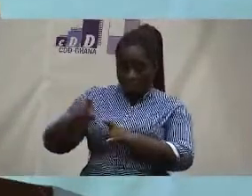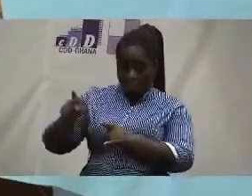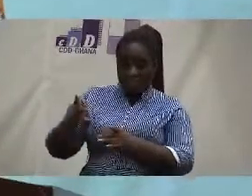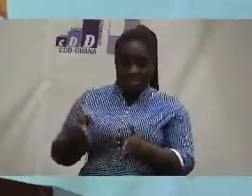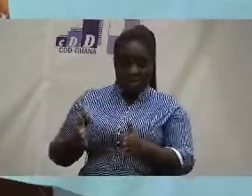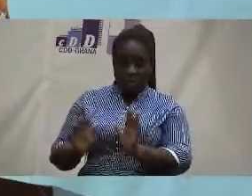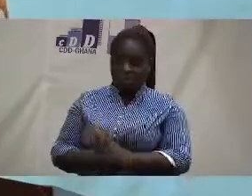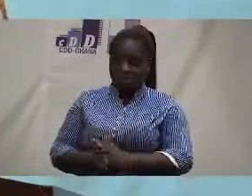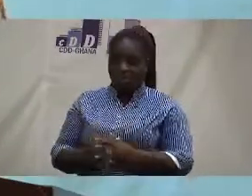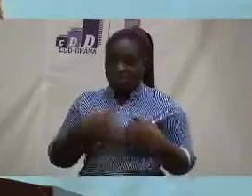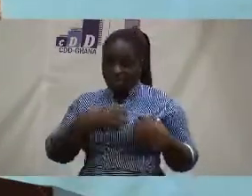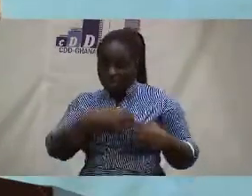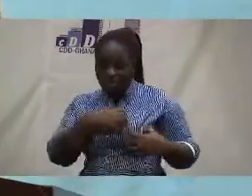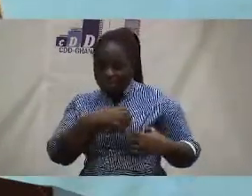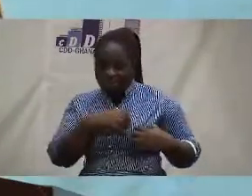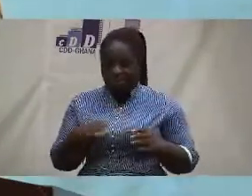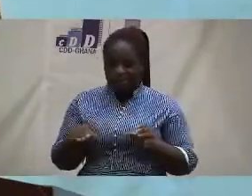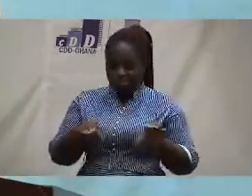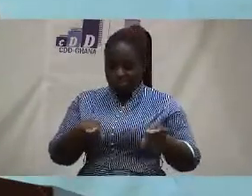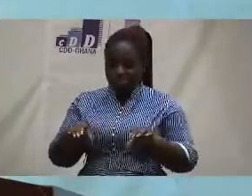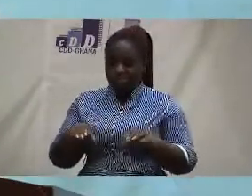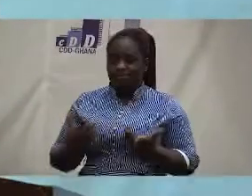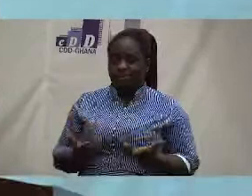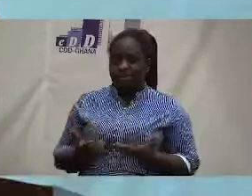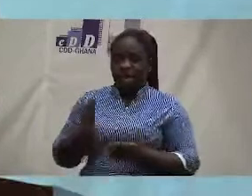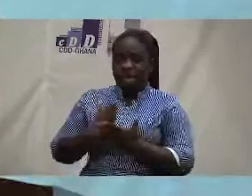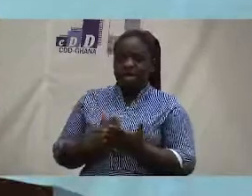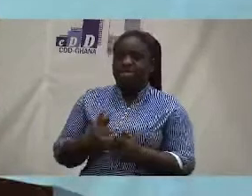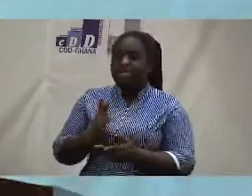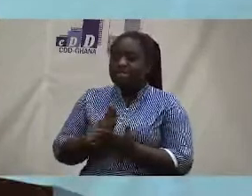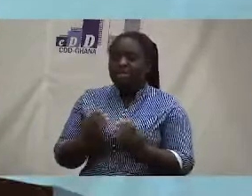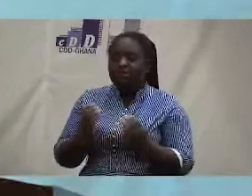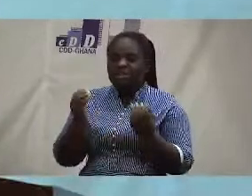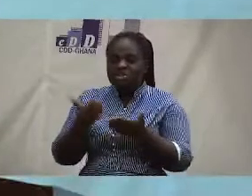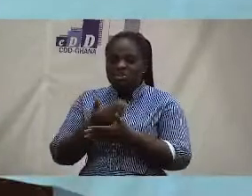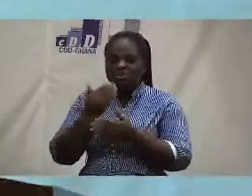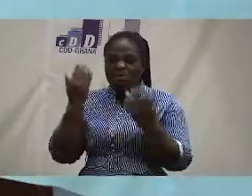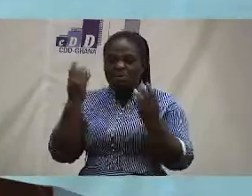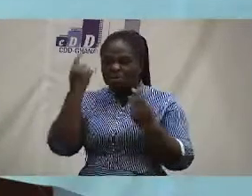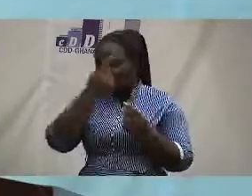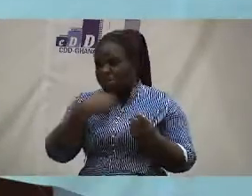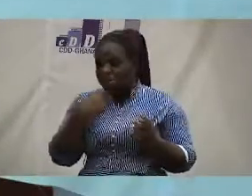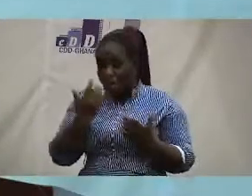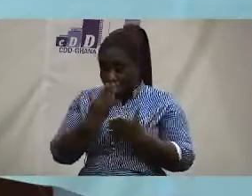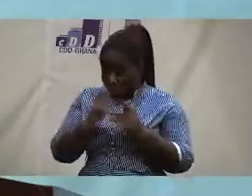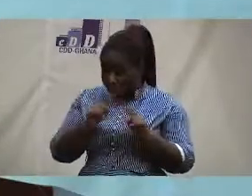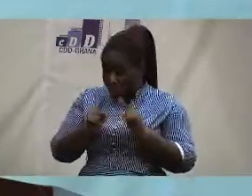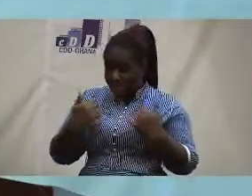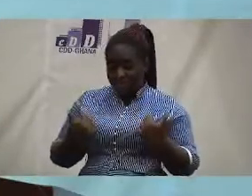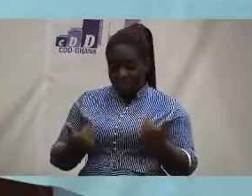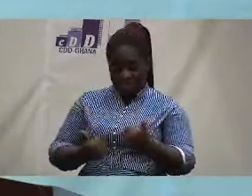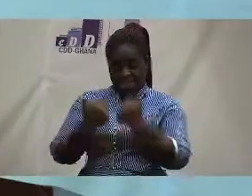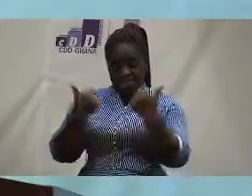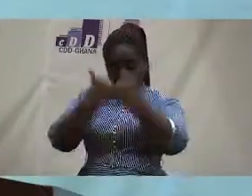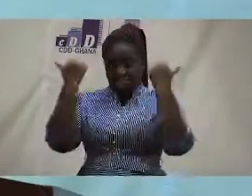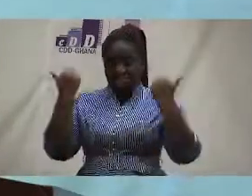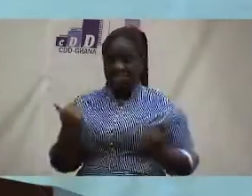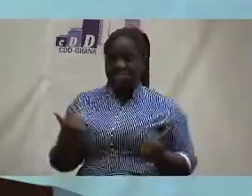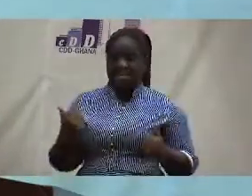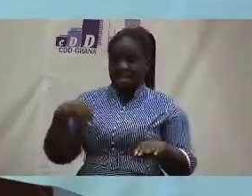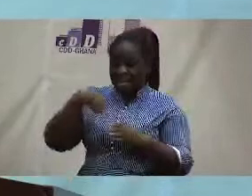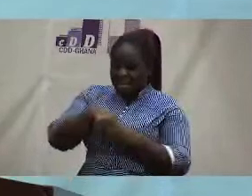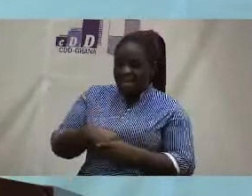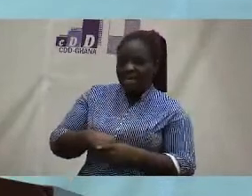model, grievance-driven movement, as some of the new faces, but there are challenges, both internal and external